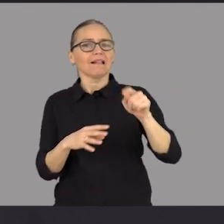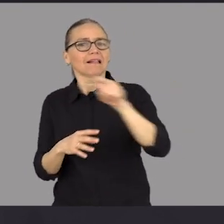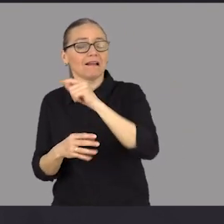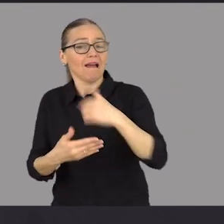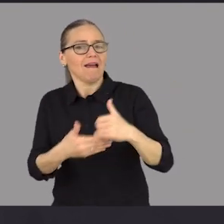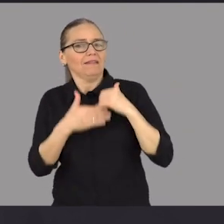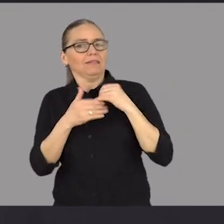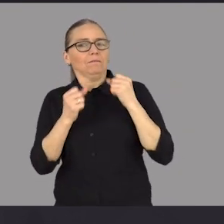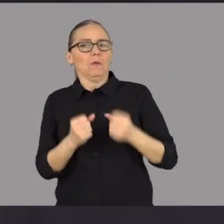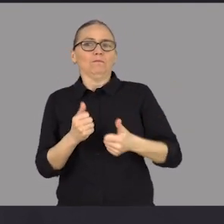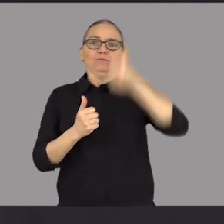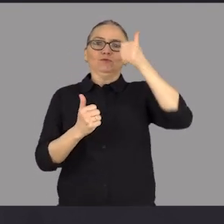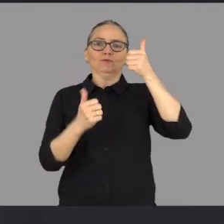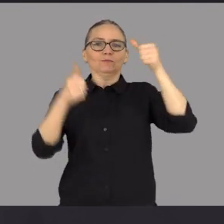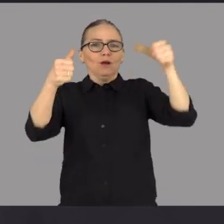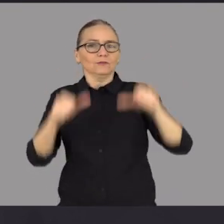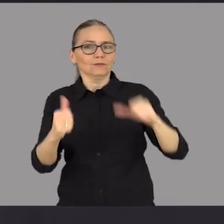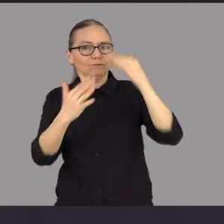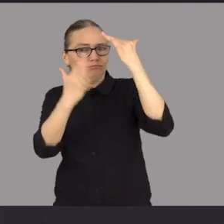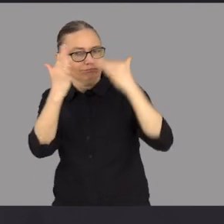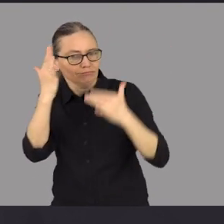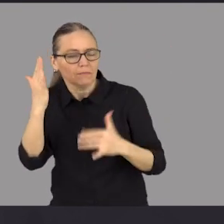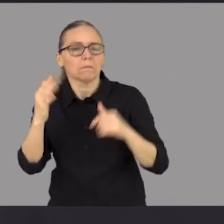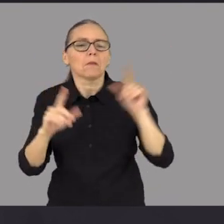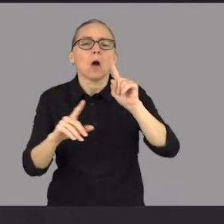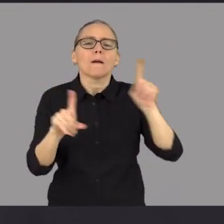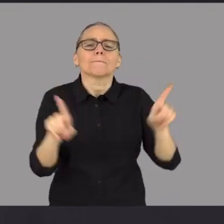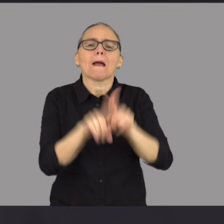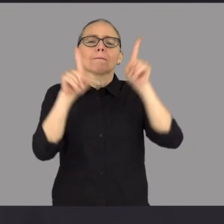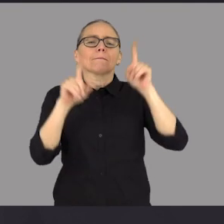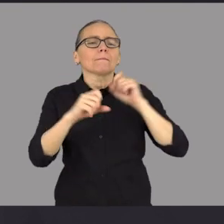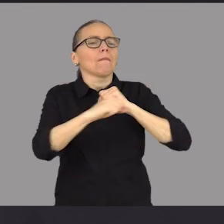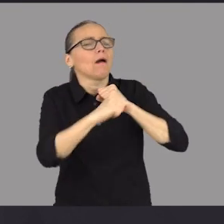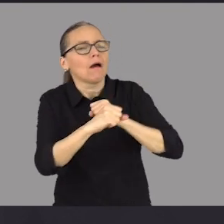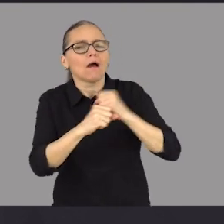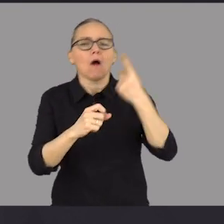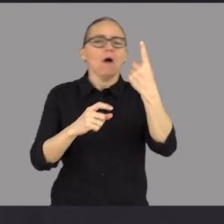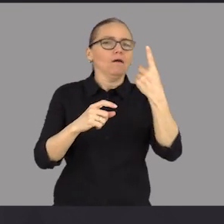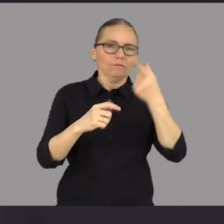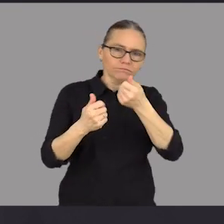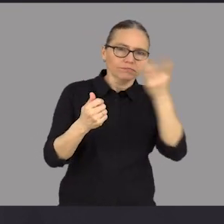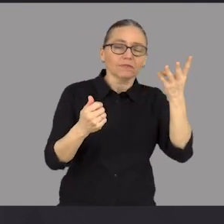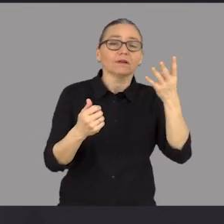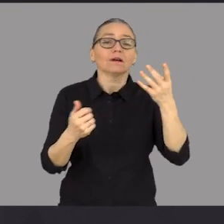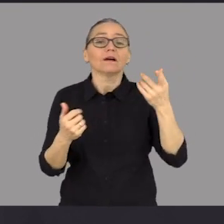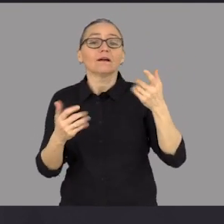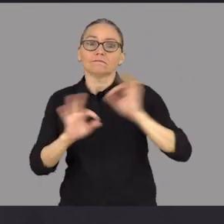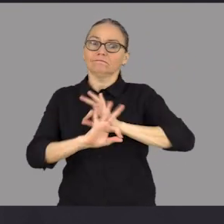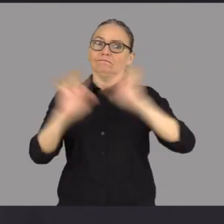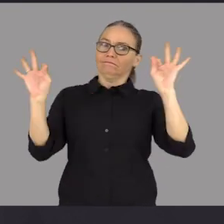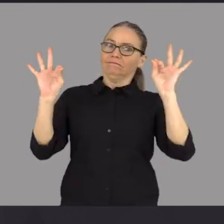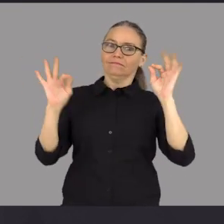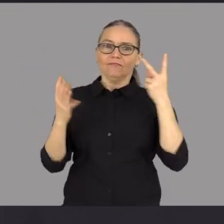fit our needs. This has allowed us to fill a lot of positions without even posting an ad.